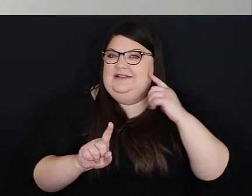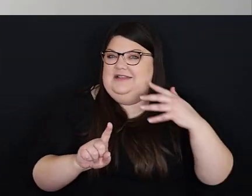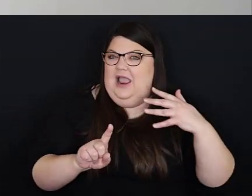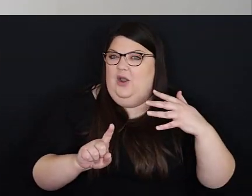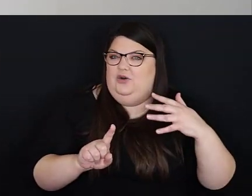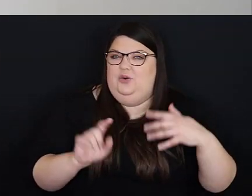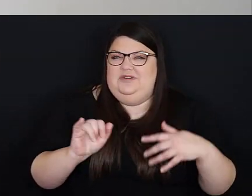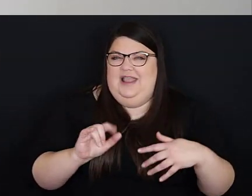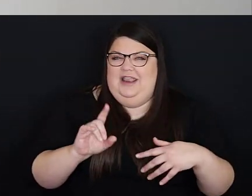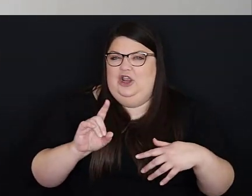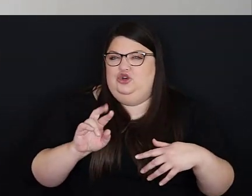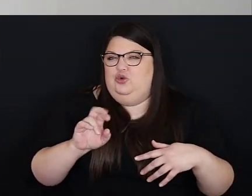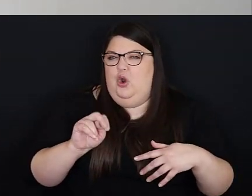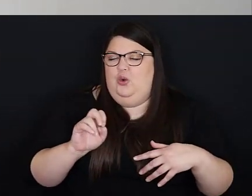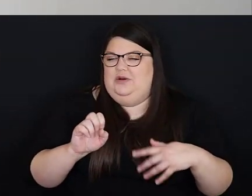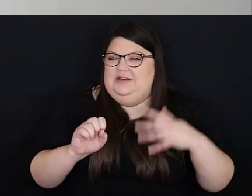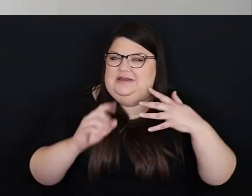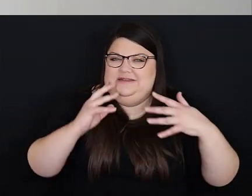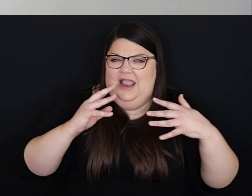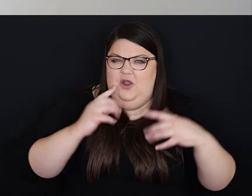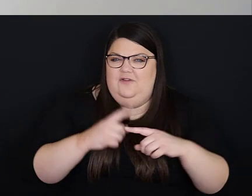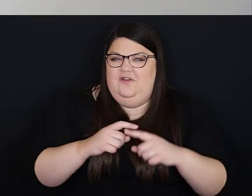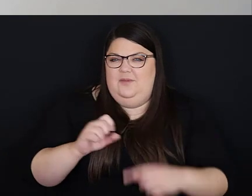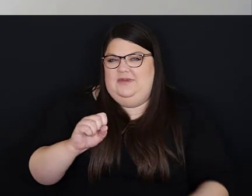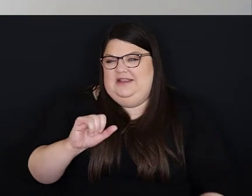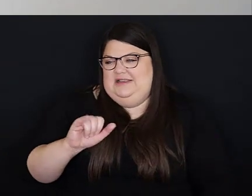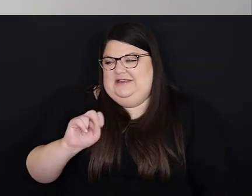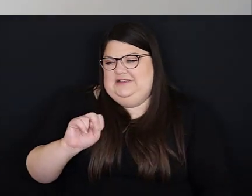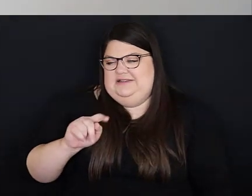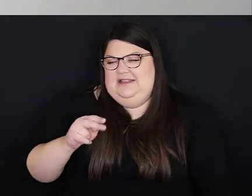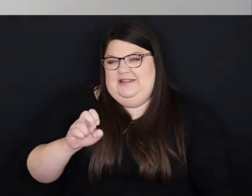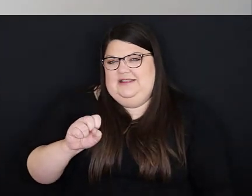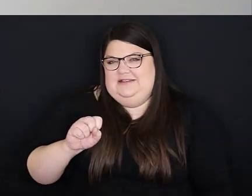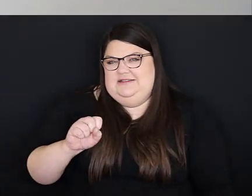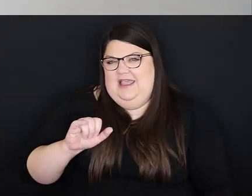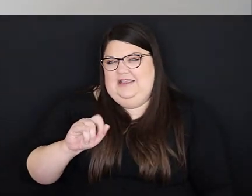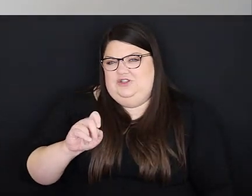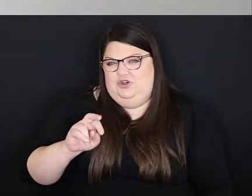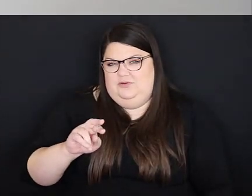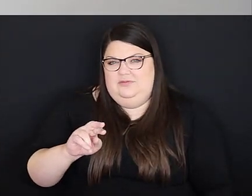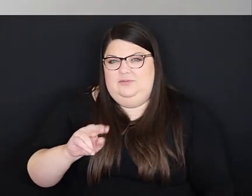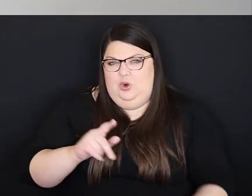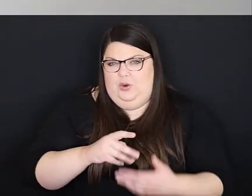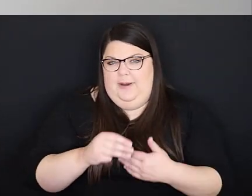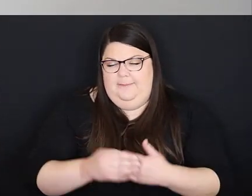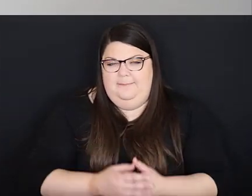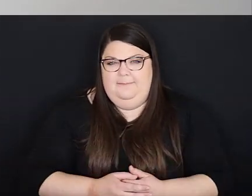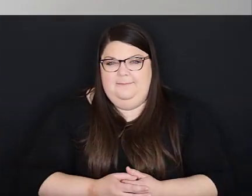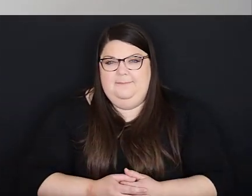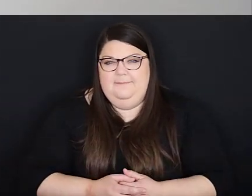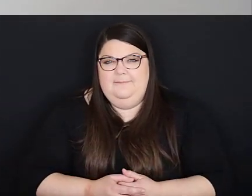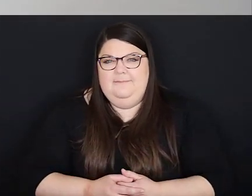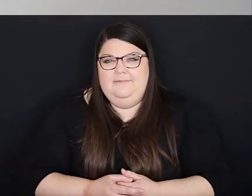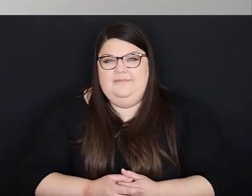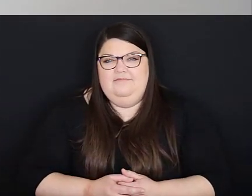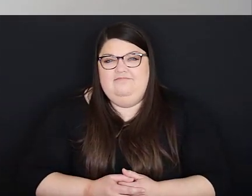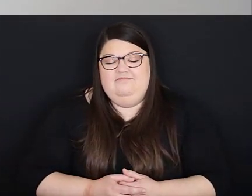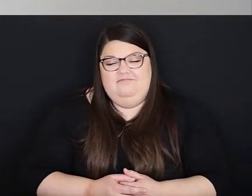drone sound made by a synthesizer program. And so,